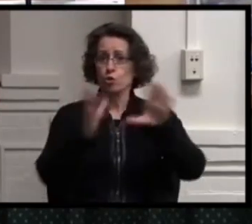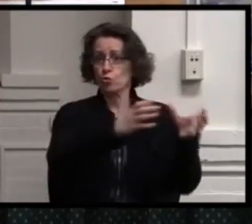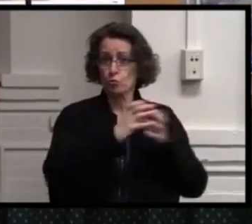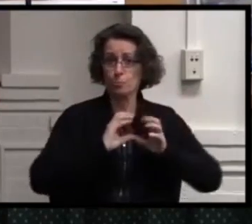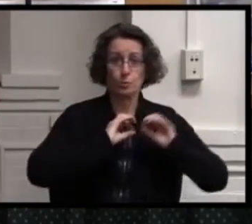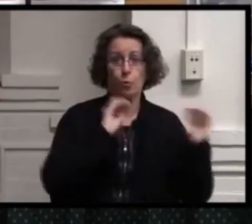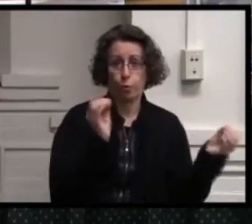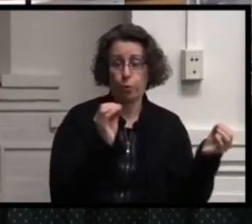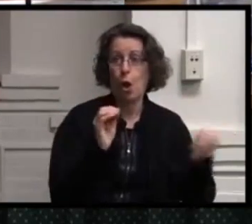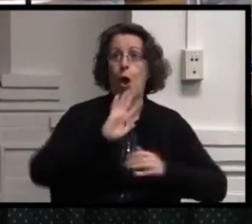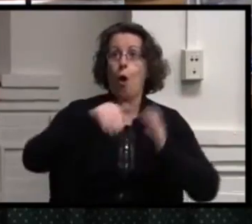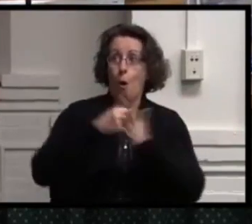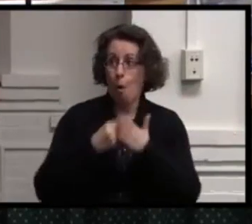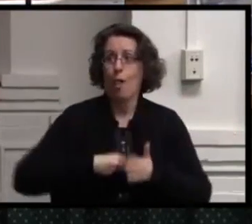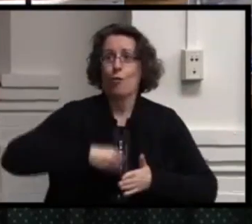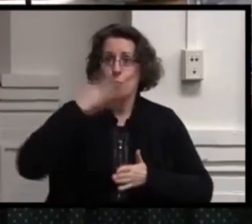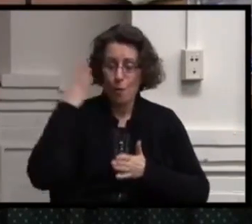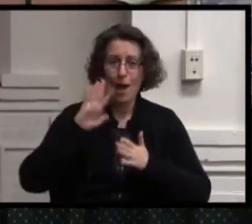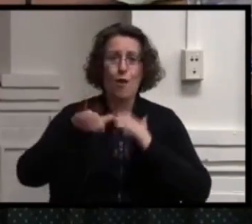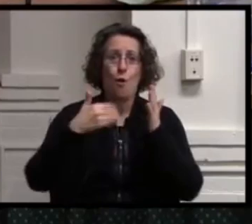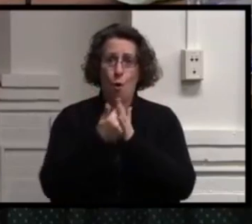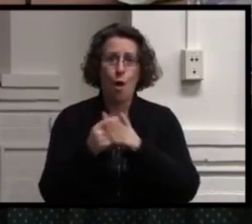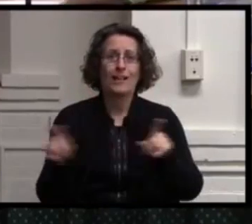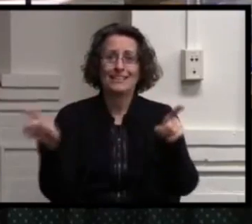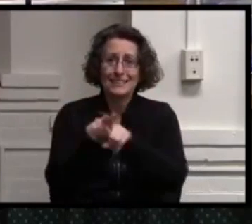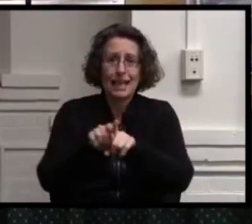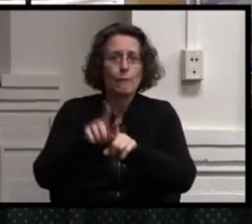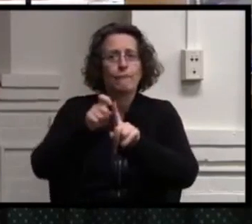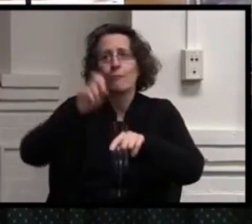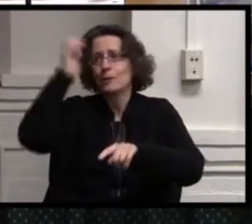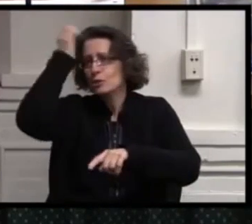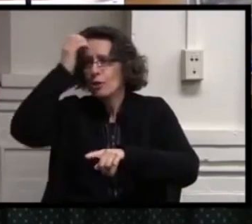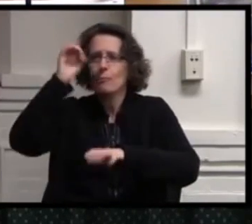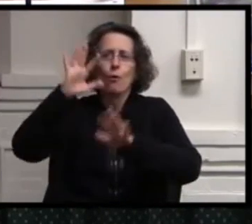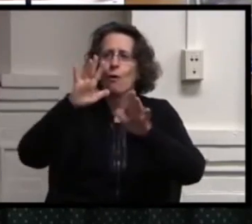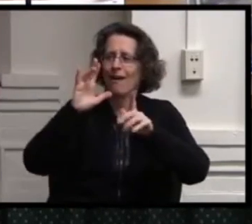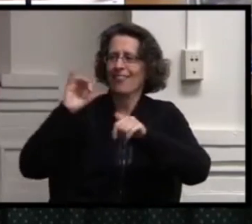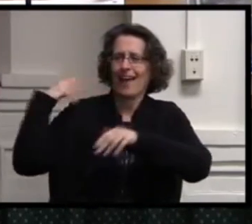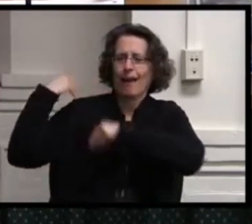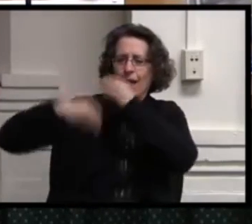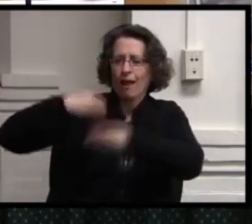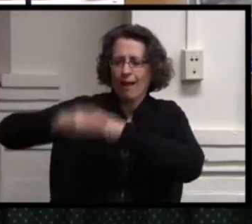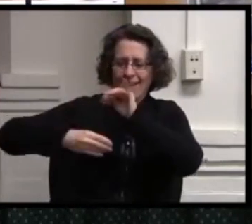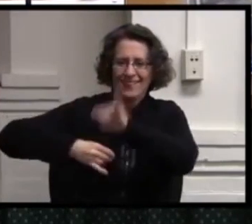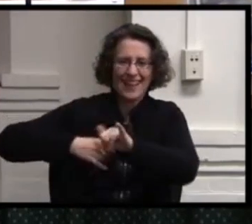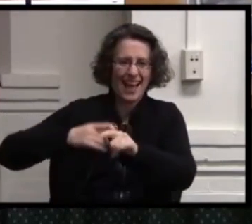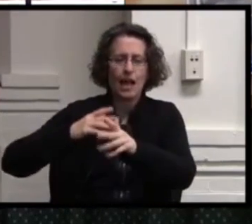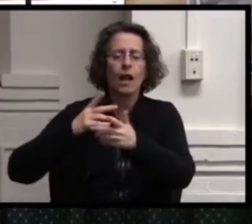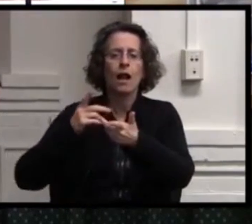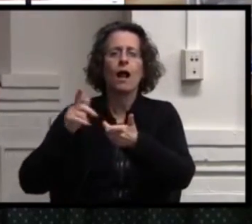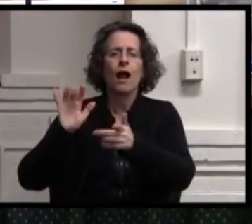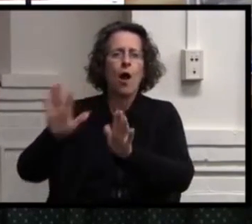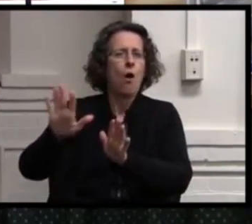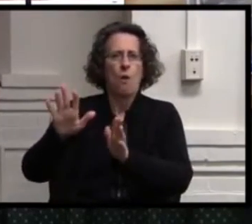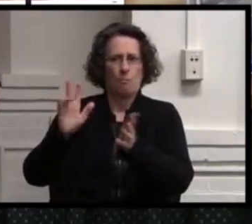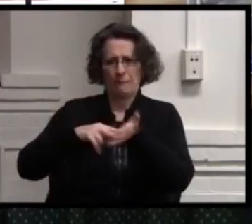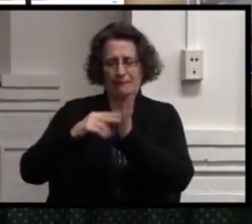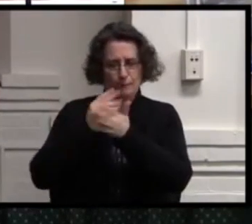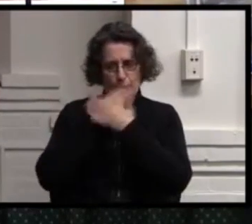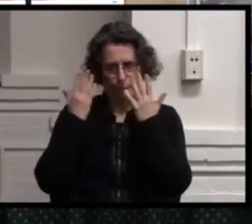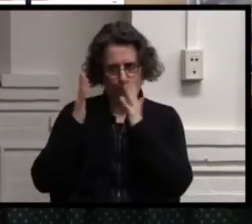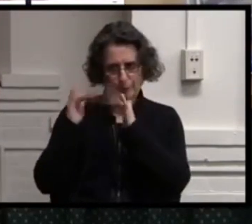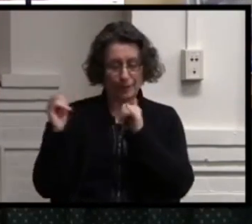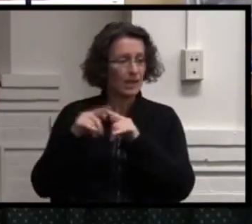ethnicities, in our service or whatever, I don't know how that reflects on us as